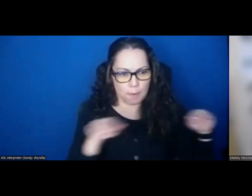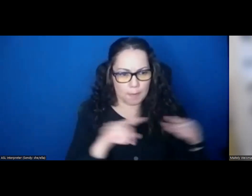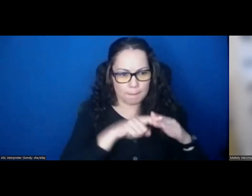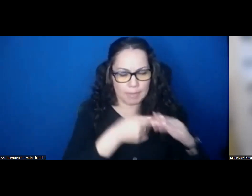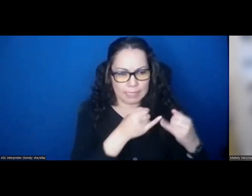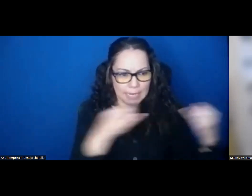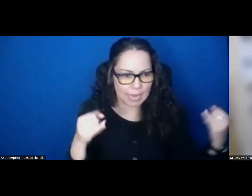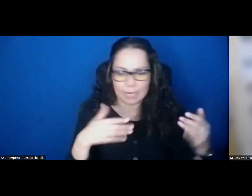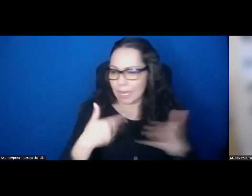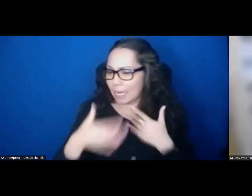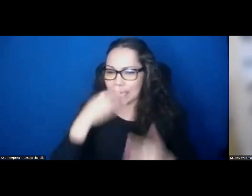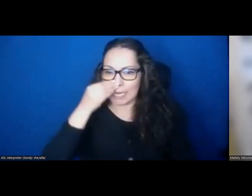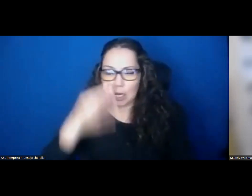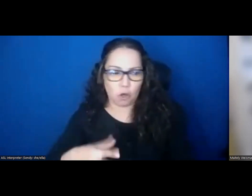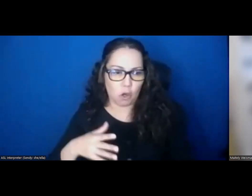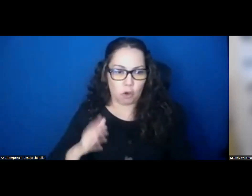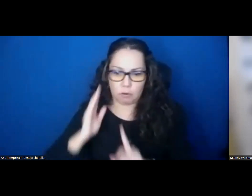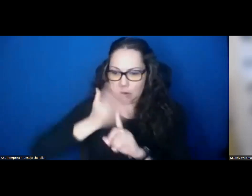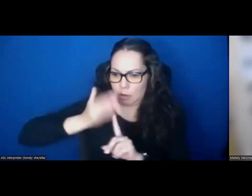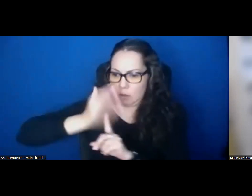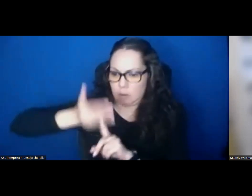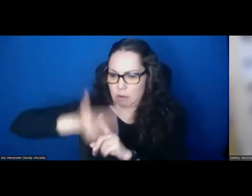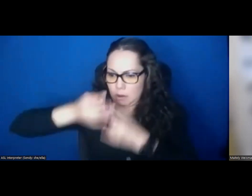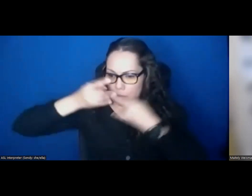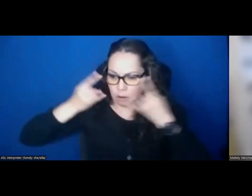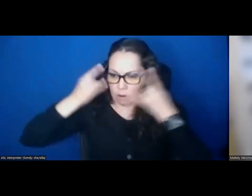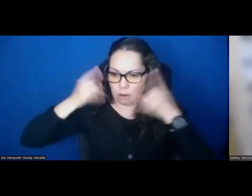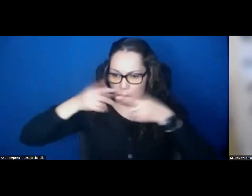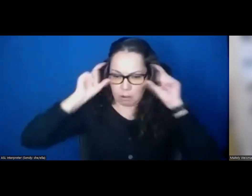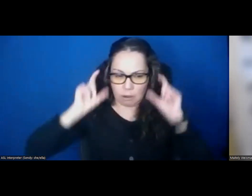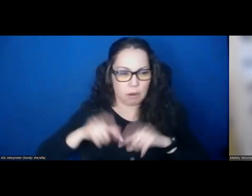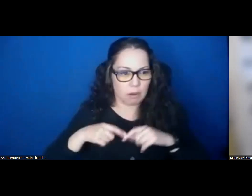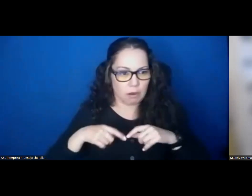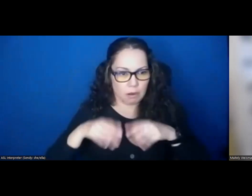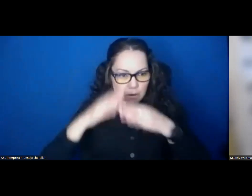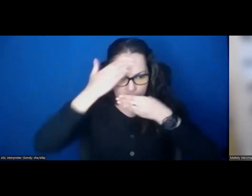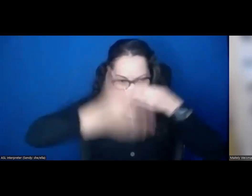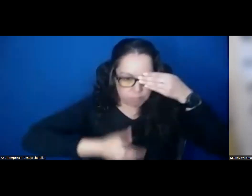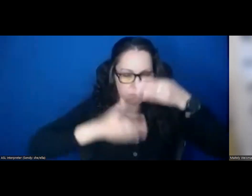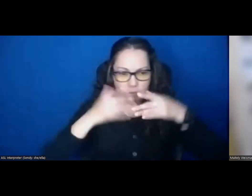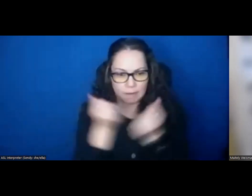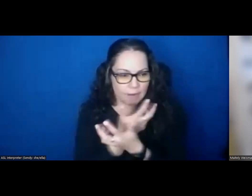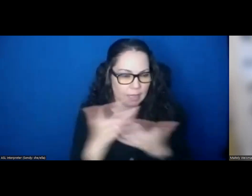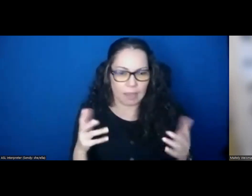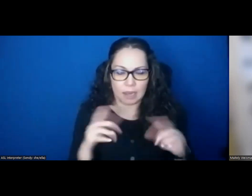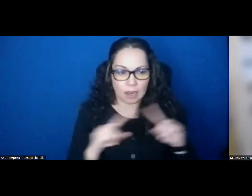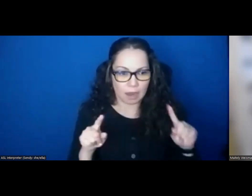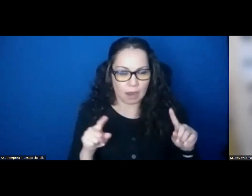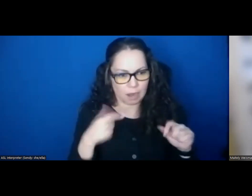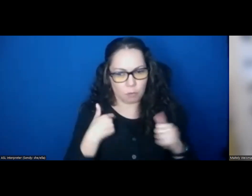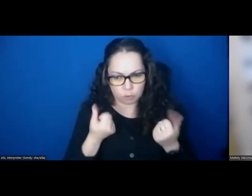10 layers of PPE to do it. I just knew she needed me. And I would be there for her any way I could.